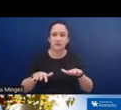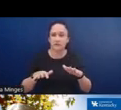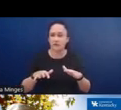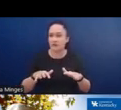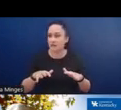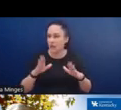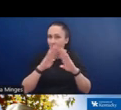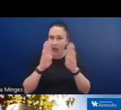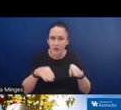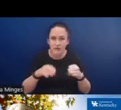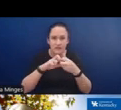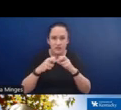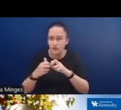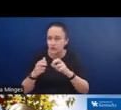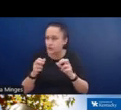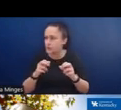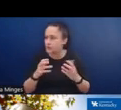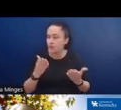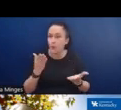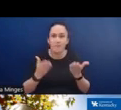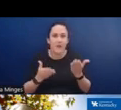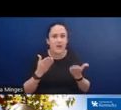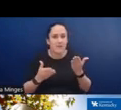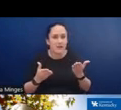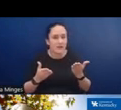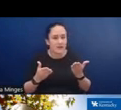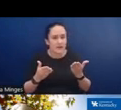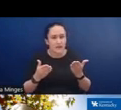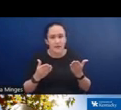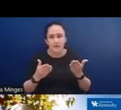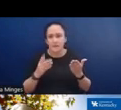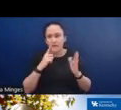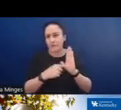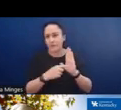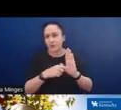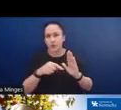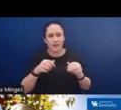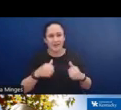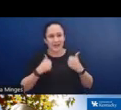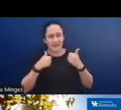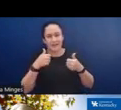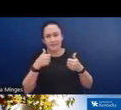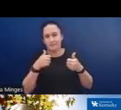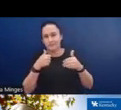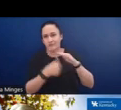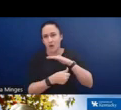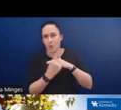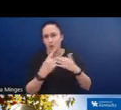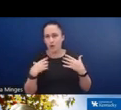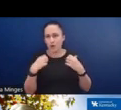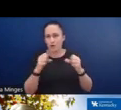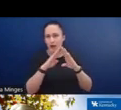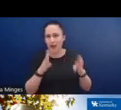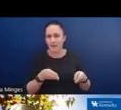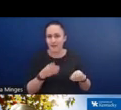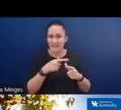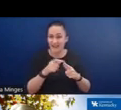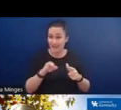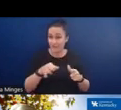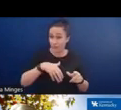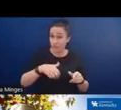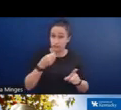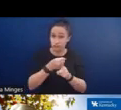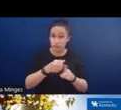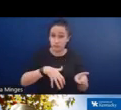issues. So as an example, you might be living in a specific recovery house, and then if you become pregnant, you're not able to stay. It would be